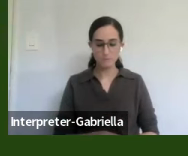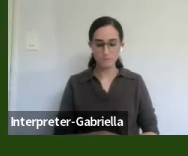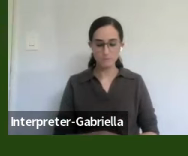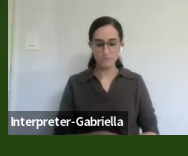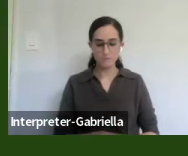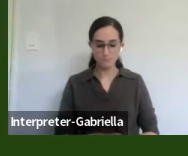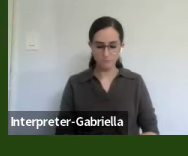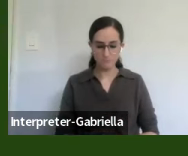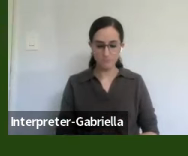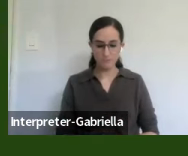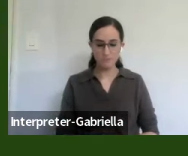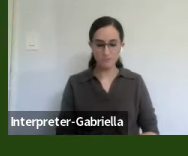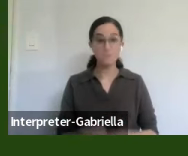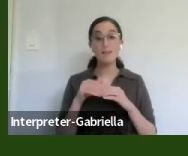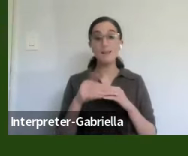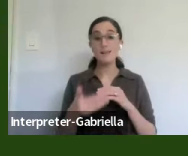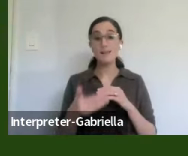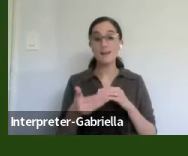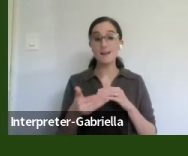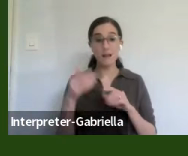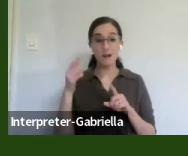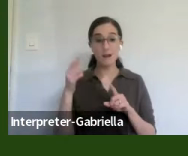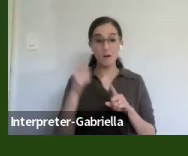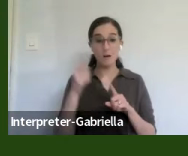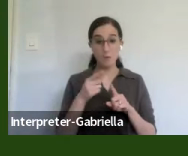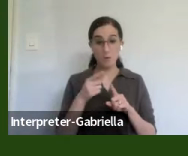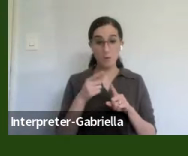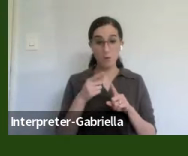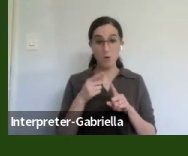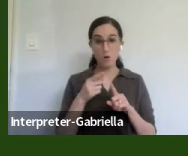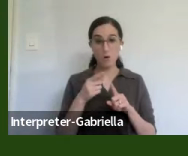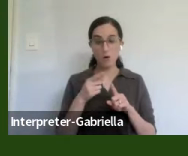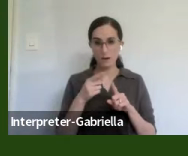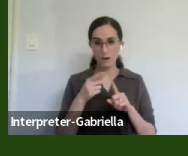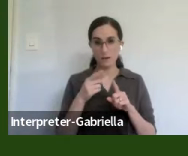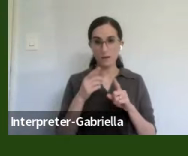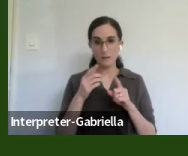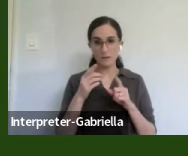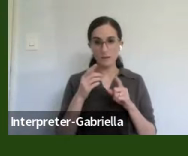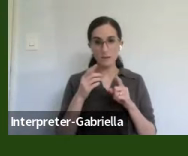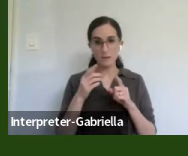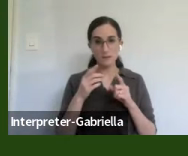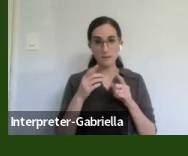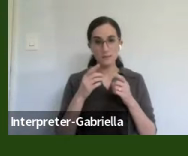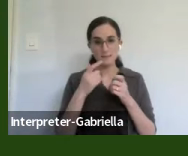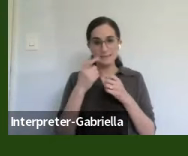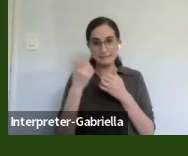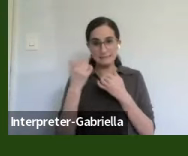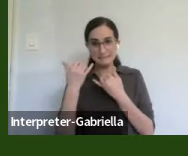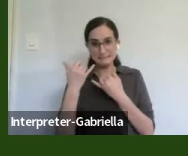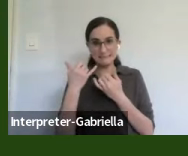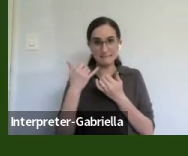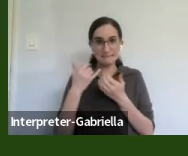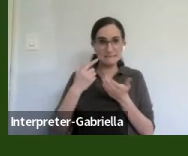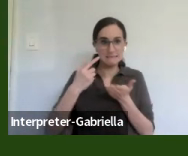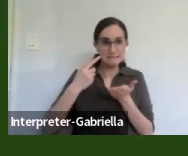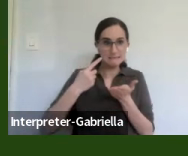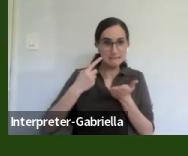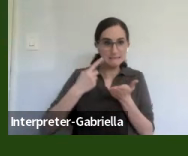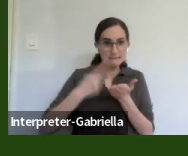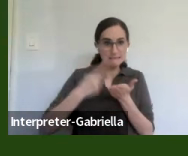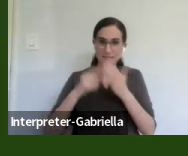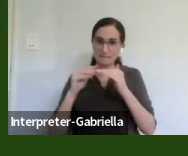And then the next bullet is, does this address equity? So we talked quite a bit about that today. And what we want to do is be really